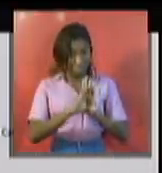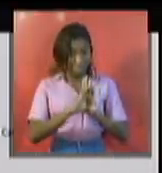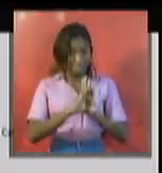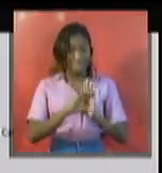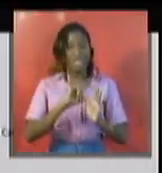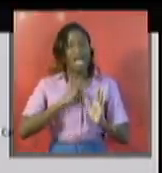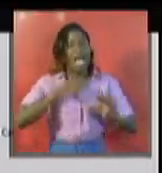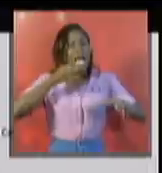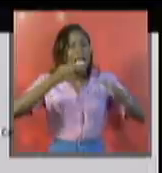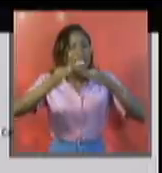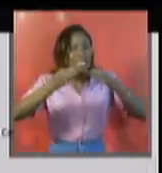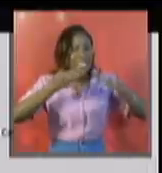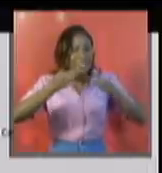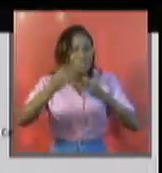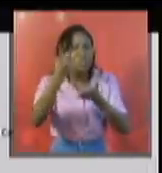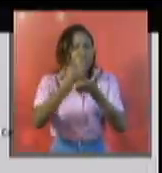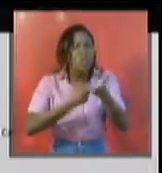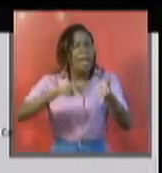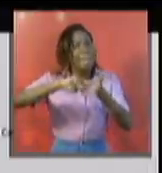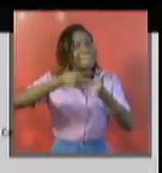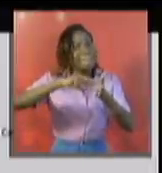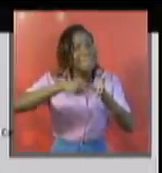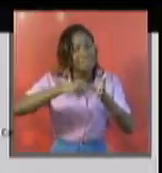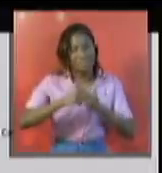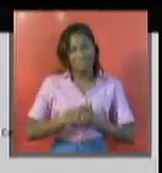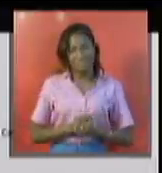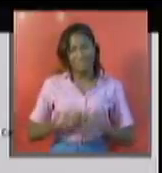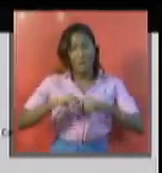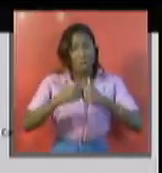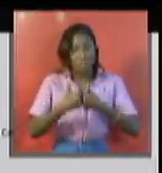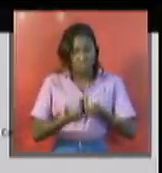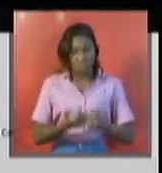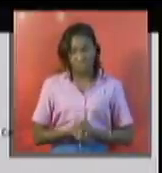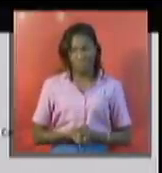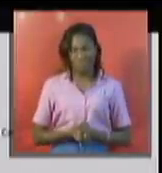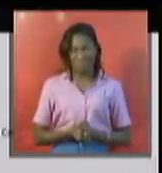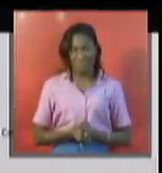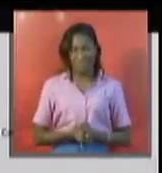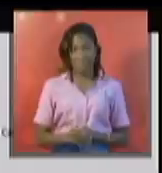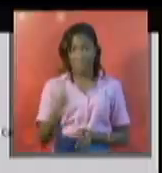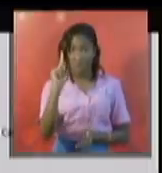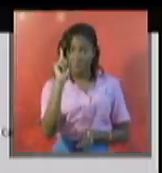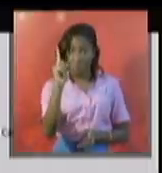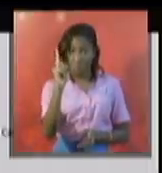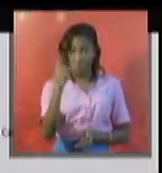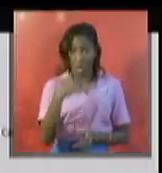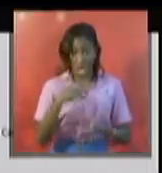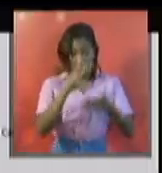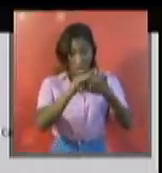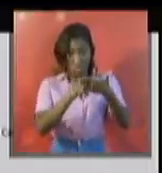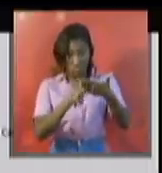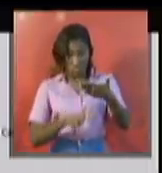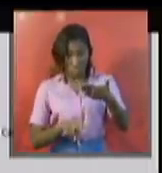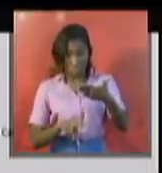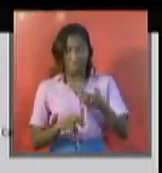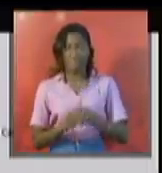explain those two graphs and what they mean by referring to two articles. One by Dr.